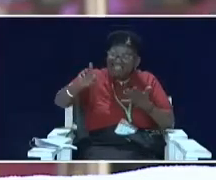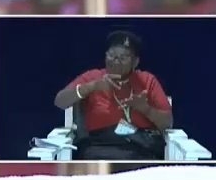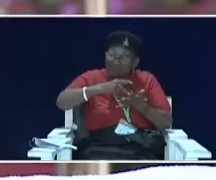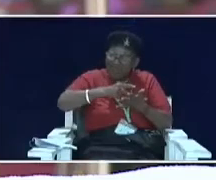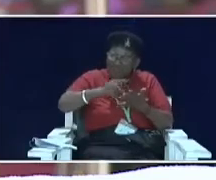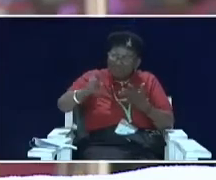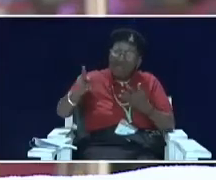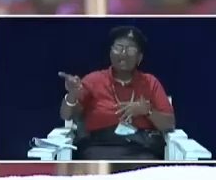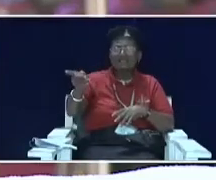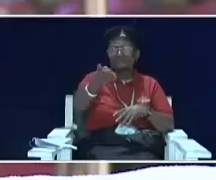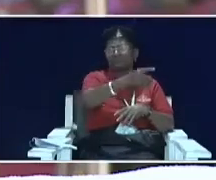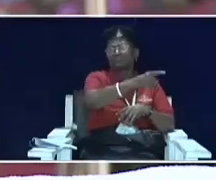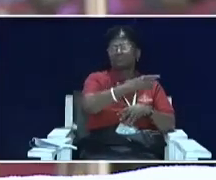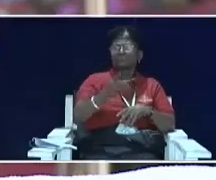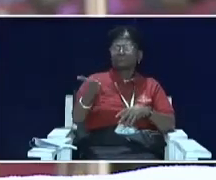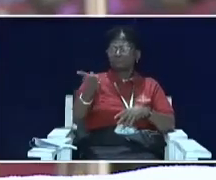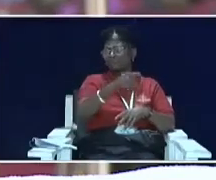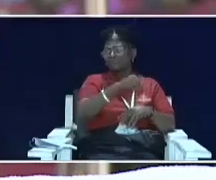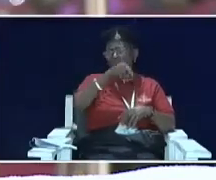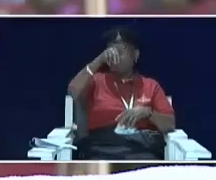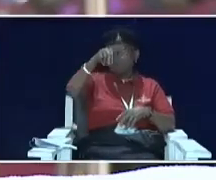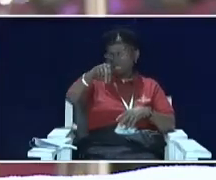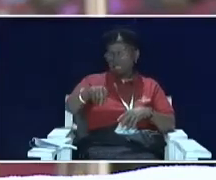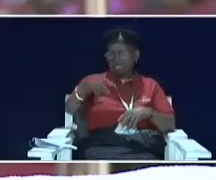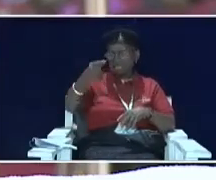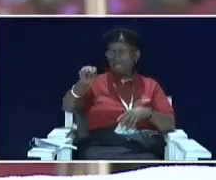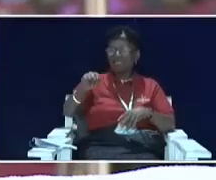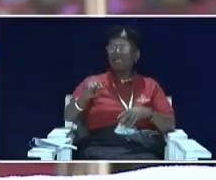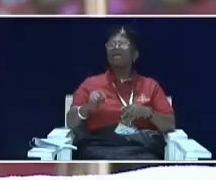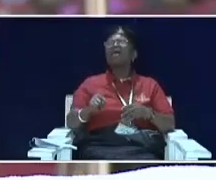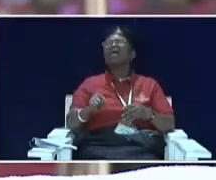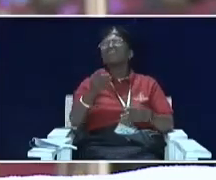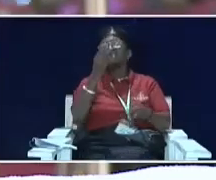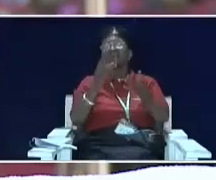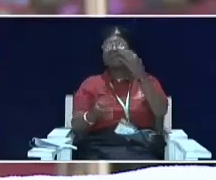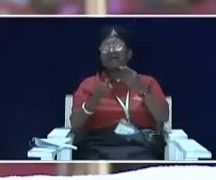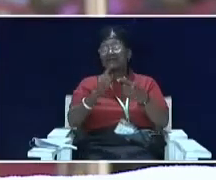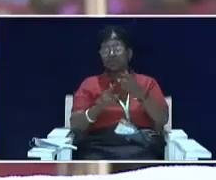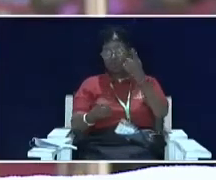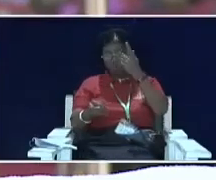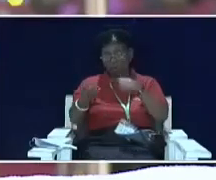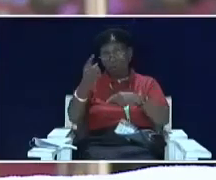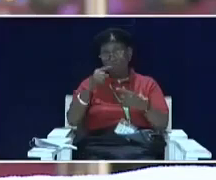You need the fire to come to purify you.